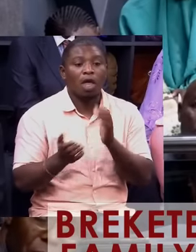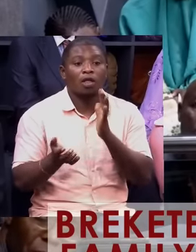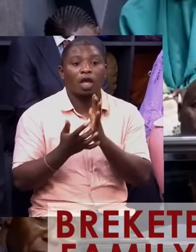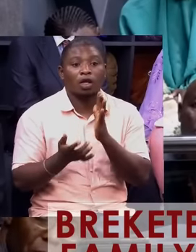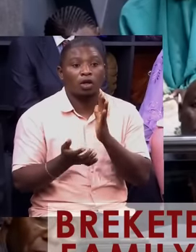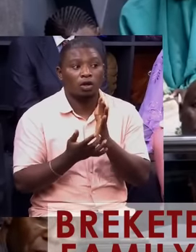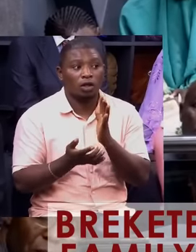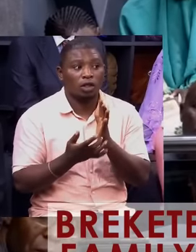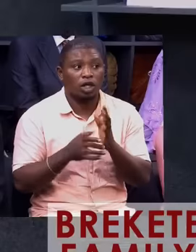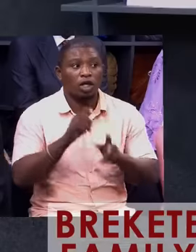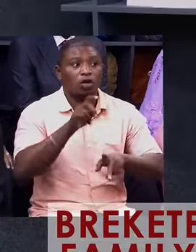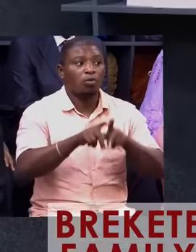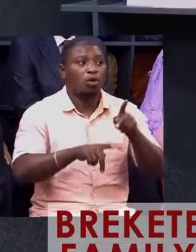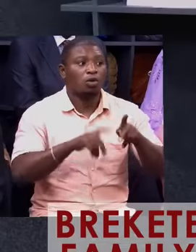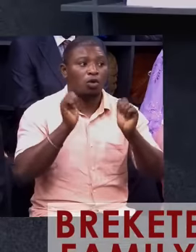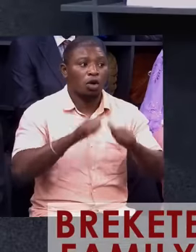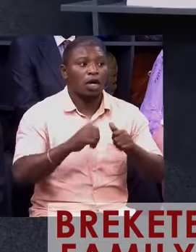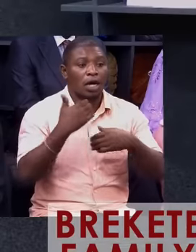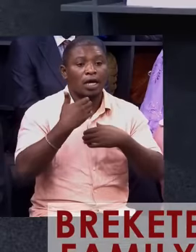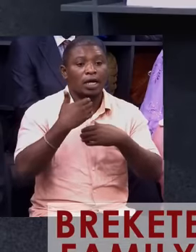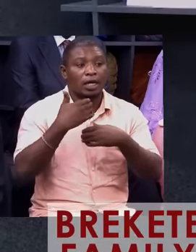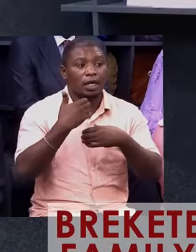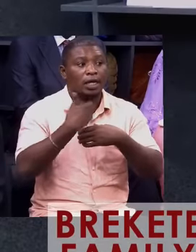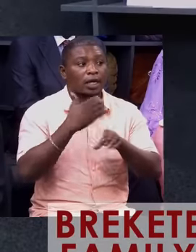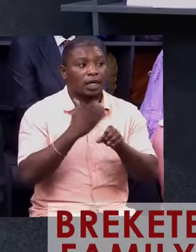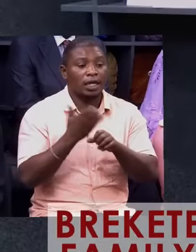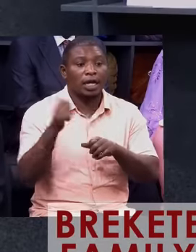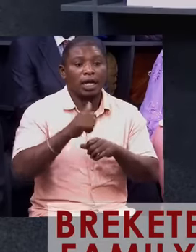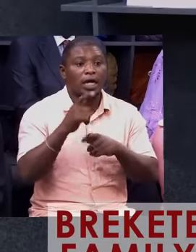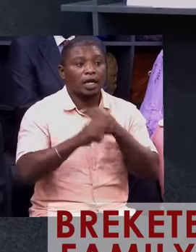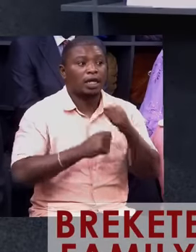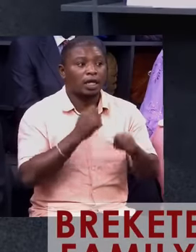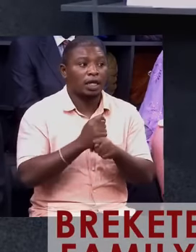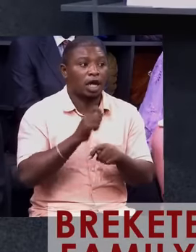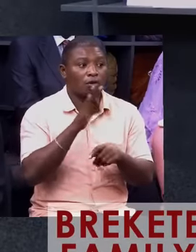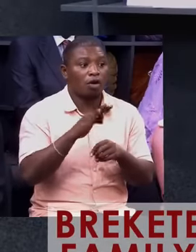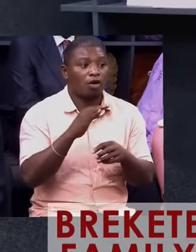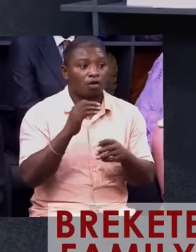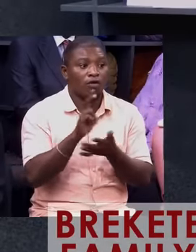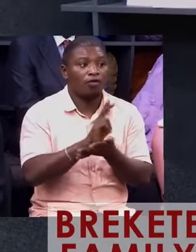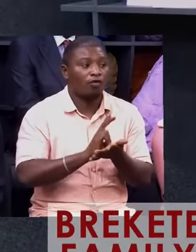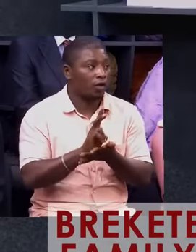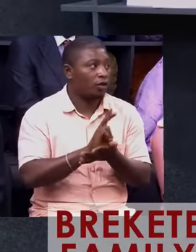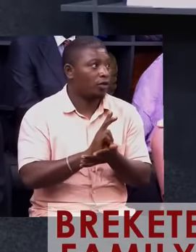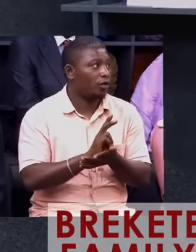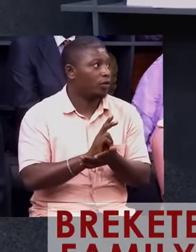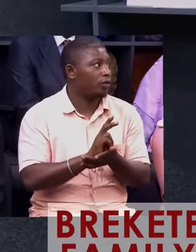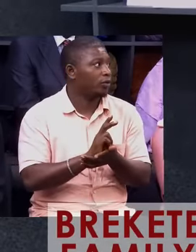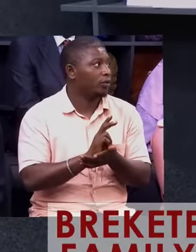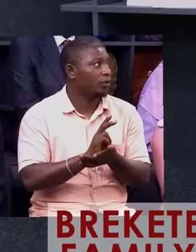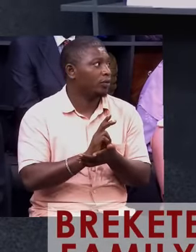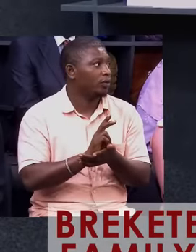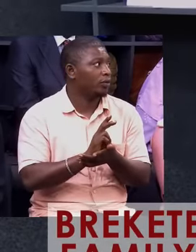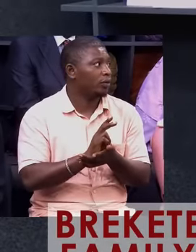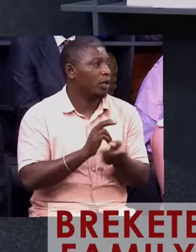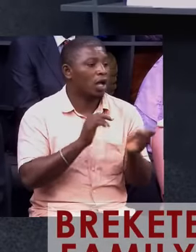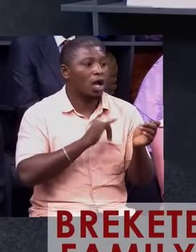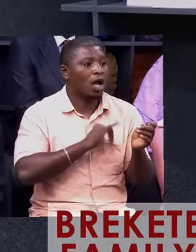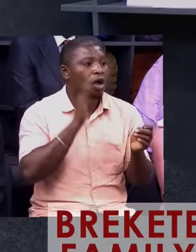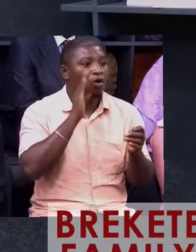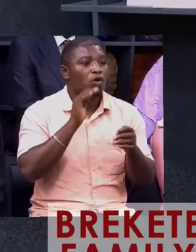technology people can create any type of video I understand no no I go send you the